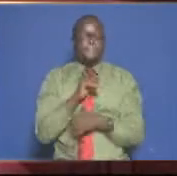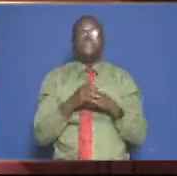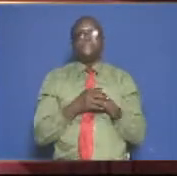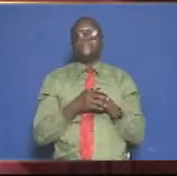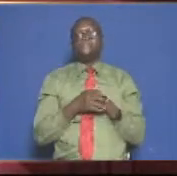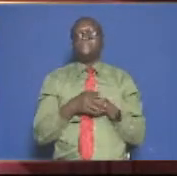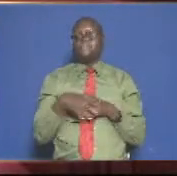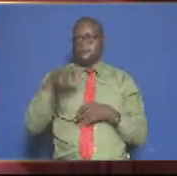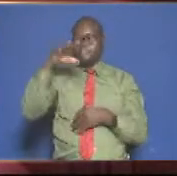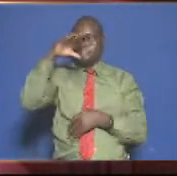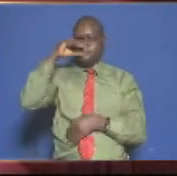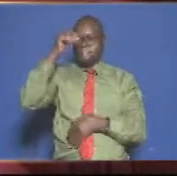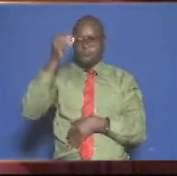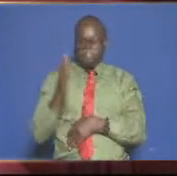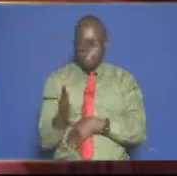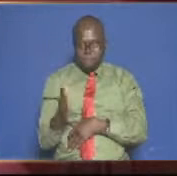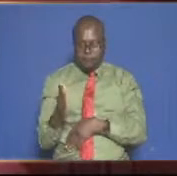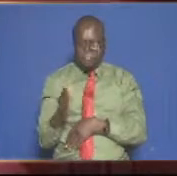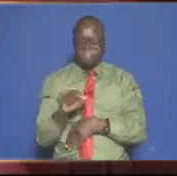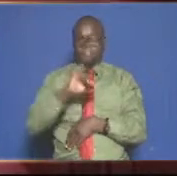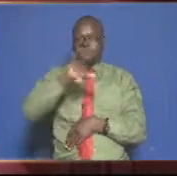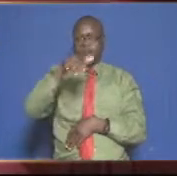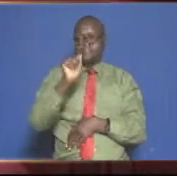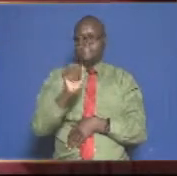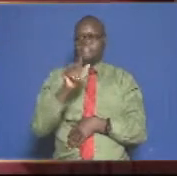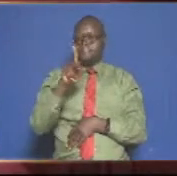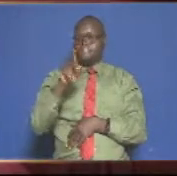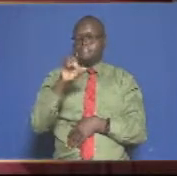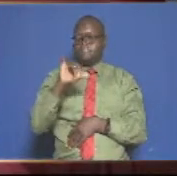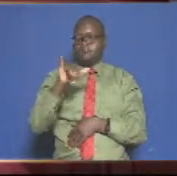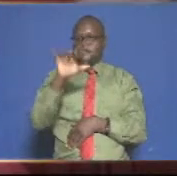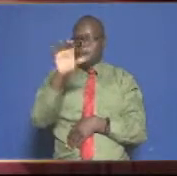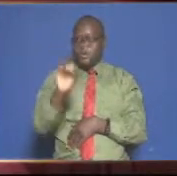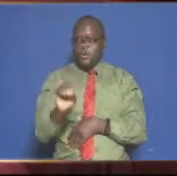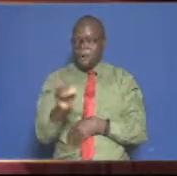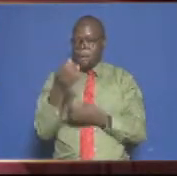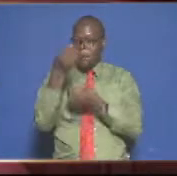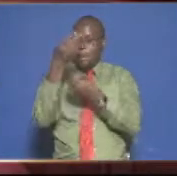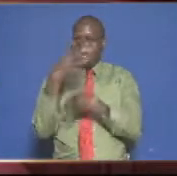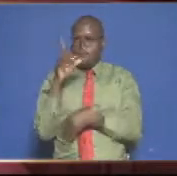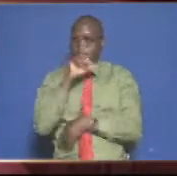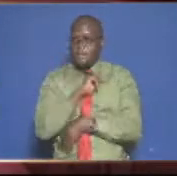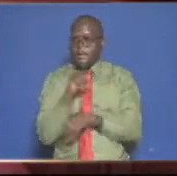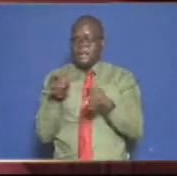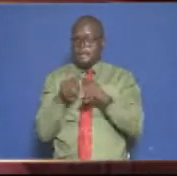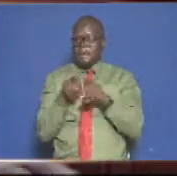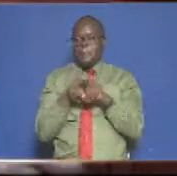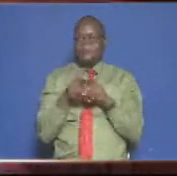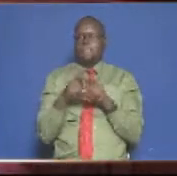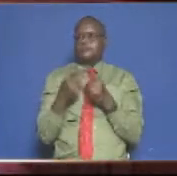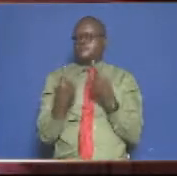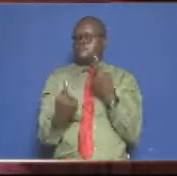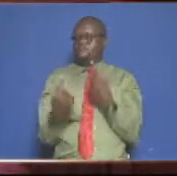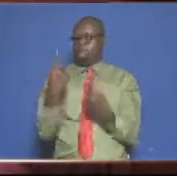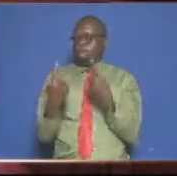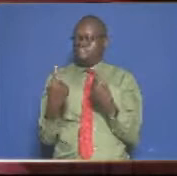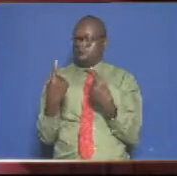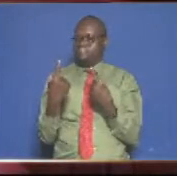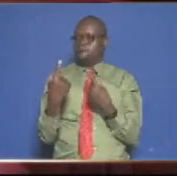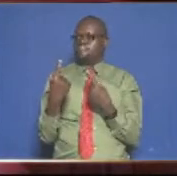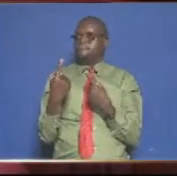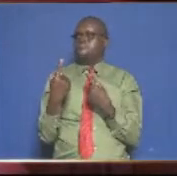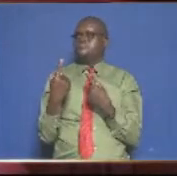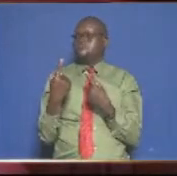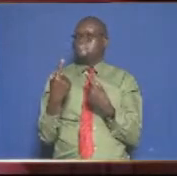Mr. Speaker, Jacoyo, I'm being reminded also the catering which we call Member Services Committee